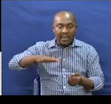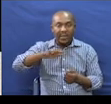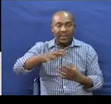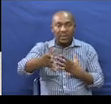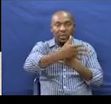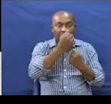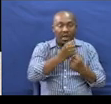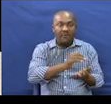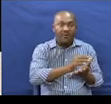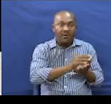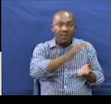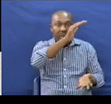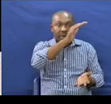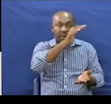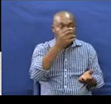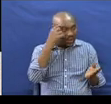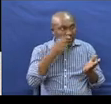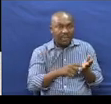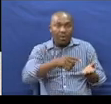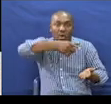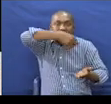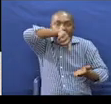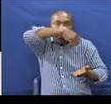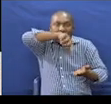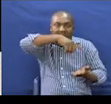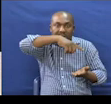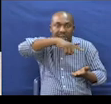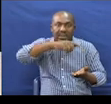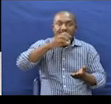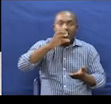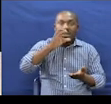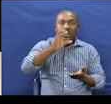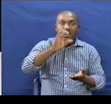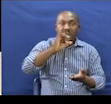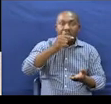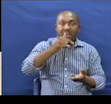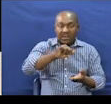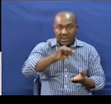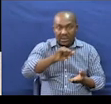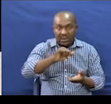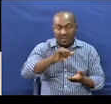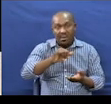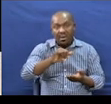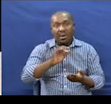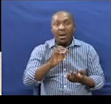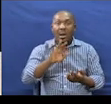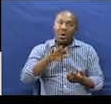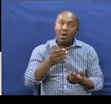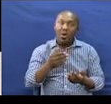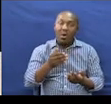A good example, most of towns, cities, or most of the urban areas, their population is usually